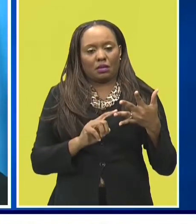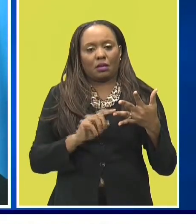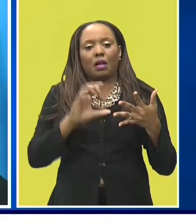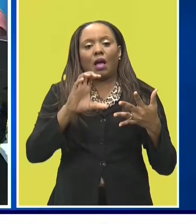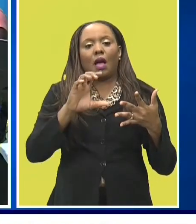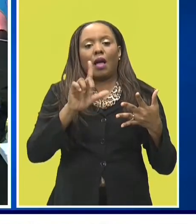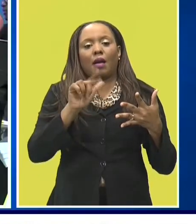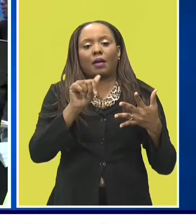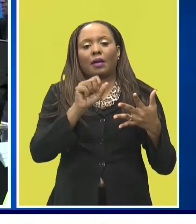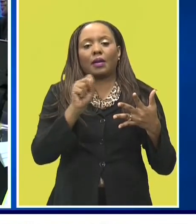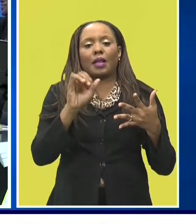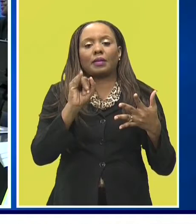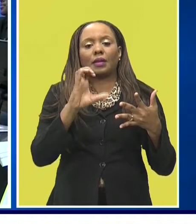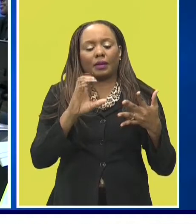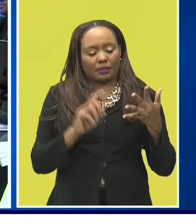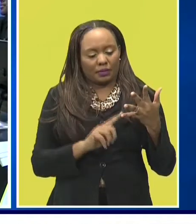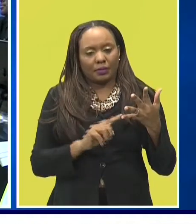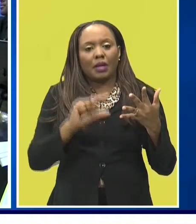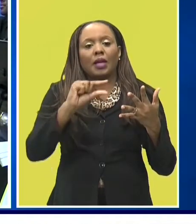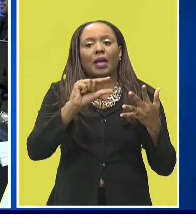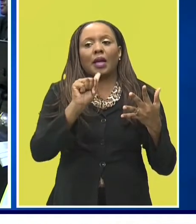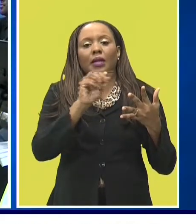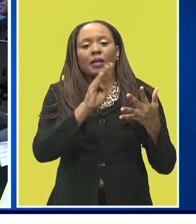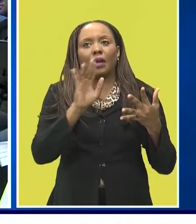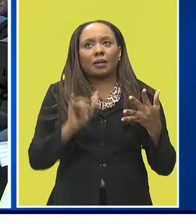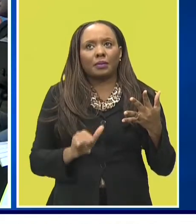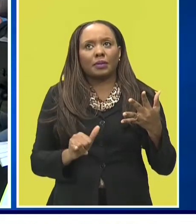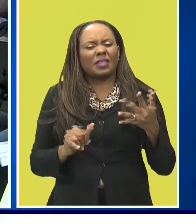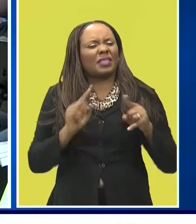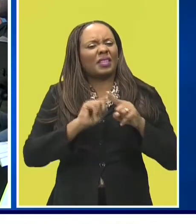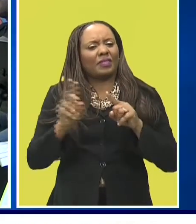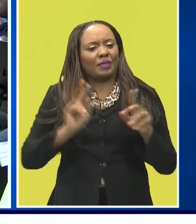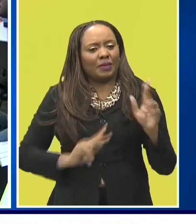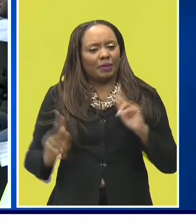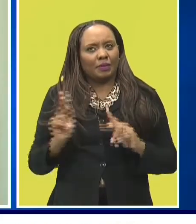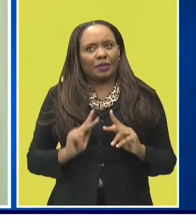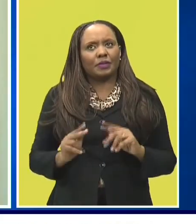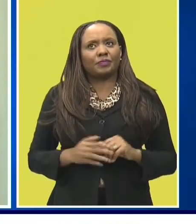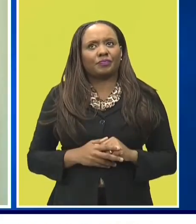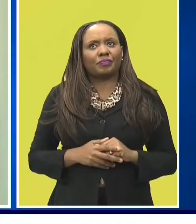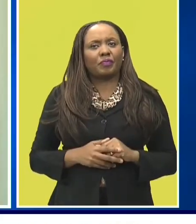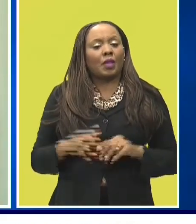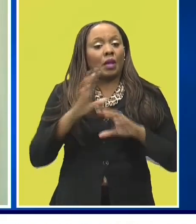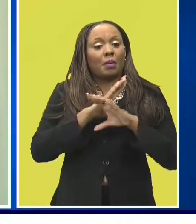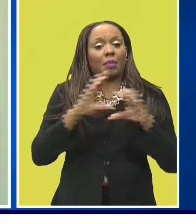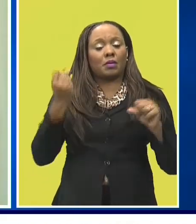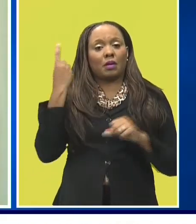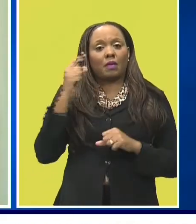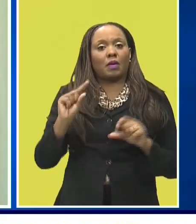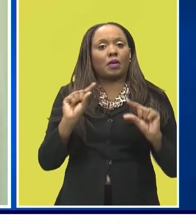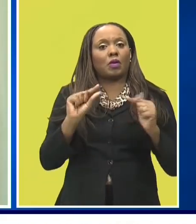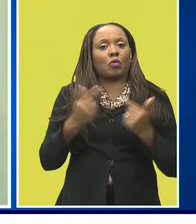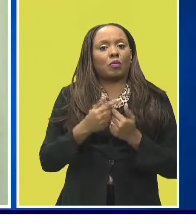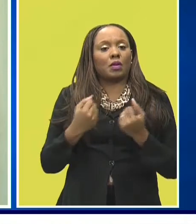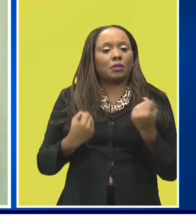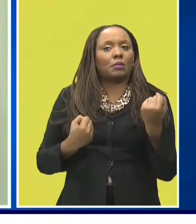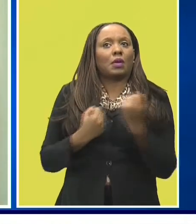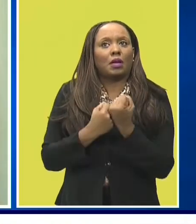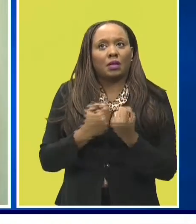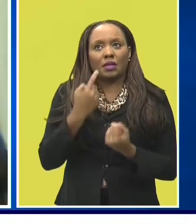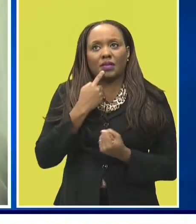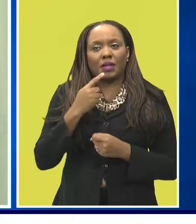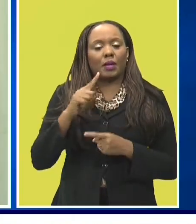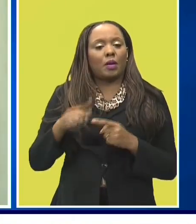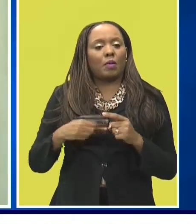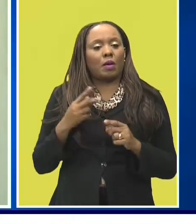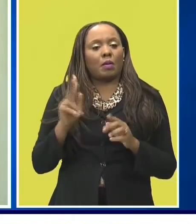Gabby. The event is being hosted by the Eden Lodge Youth Charitable Trust. President Dwayne Grisette says the proceeds will be